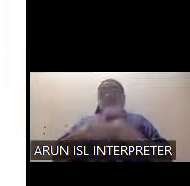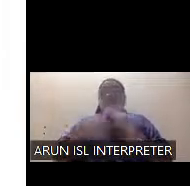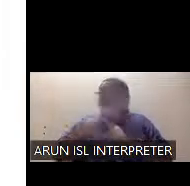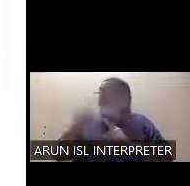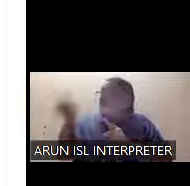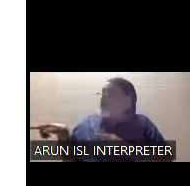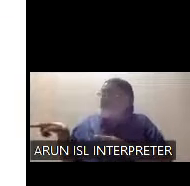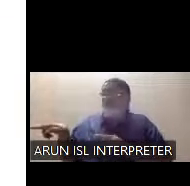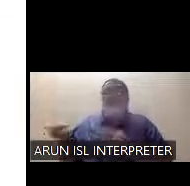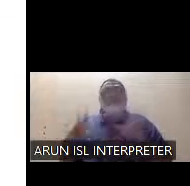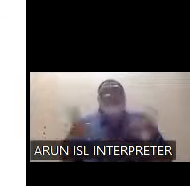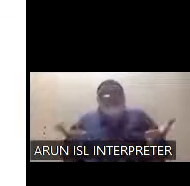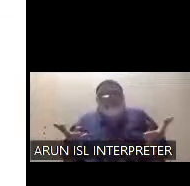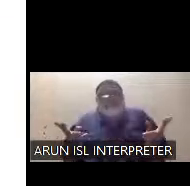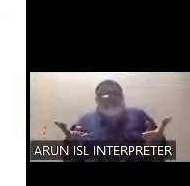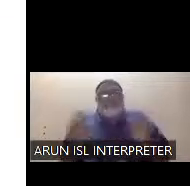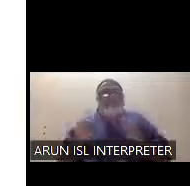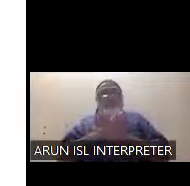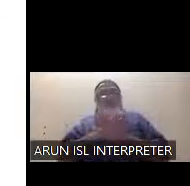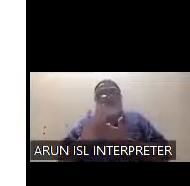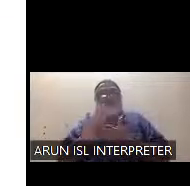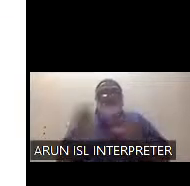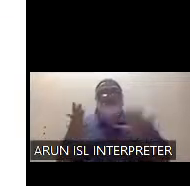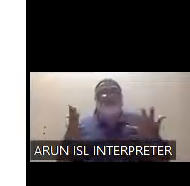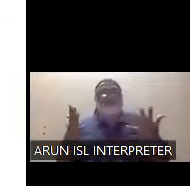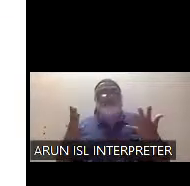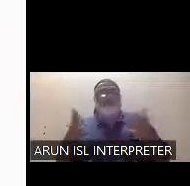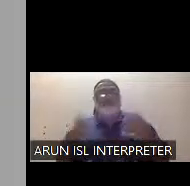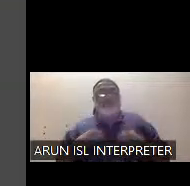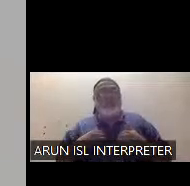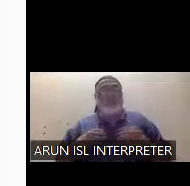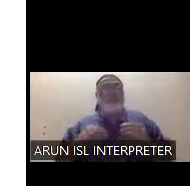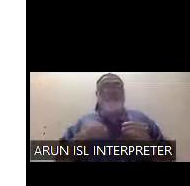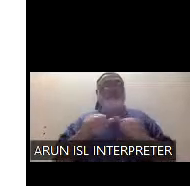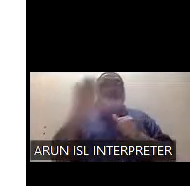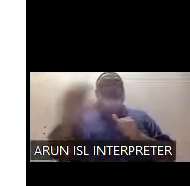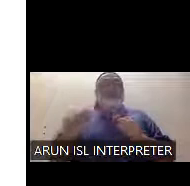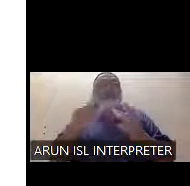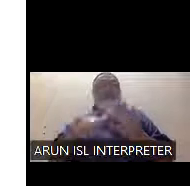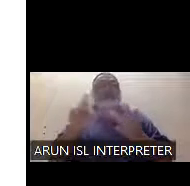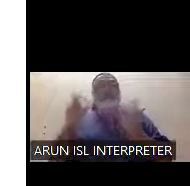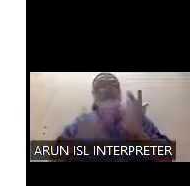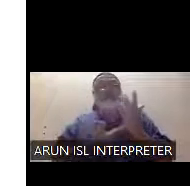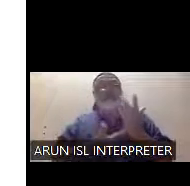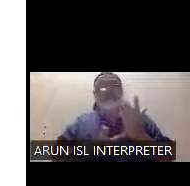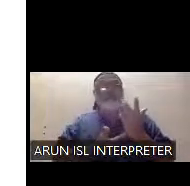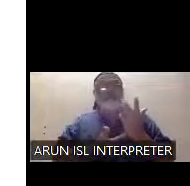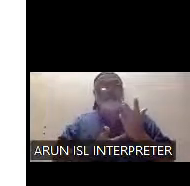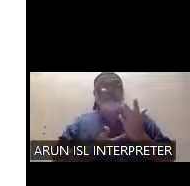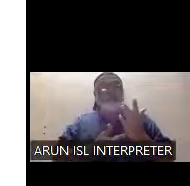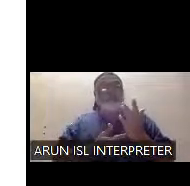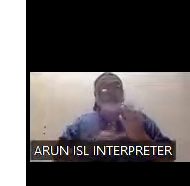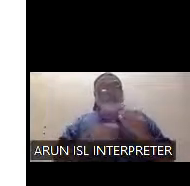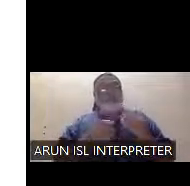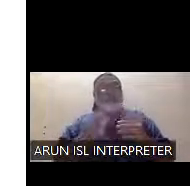Next, we come to accessibility in ICT, information and communication technology. The most important guideline here is the guidelines for